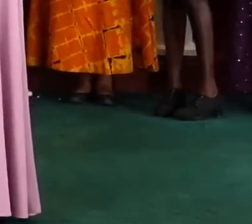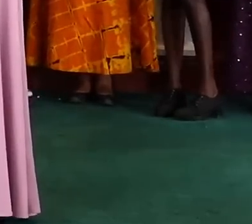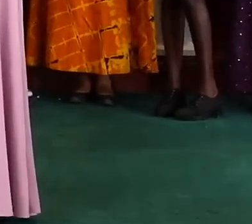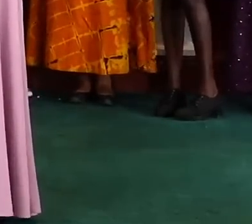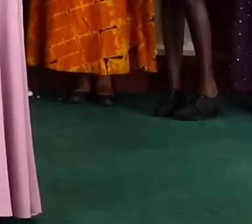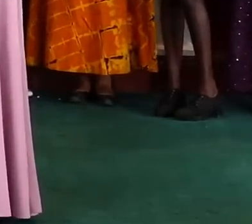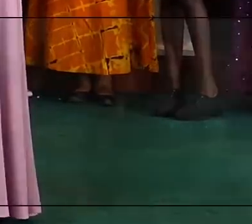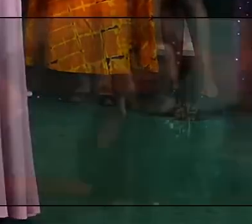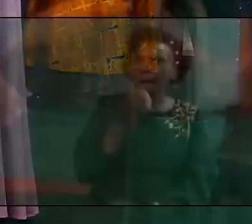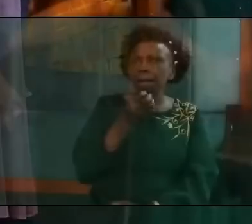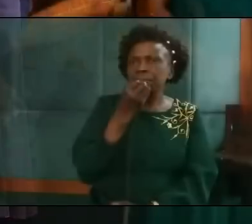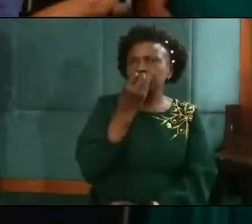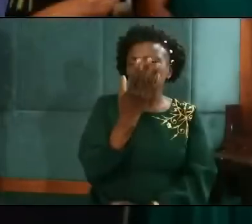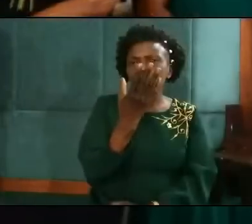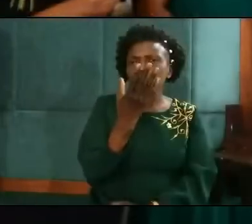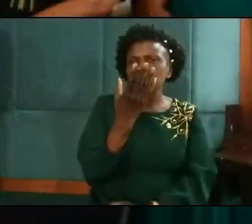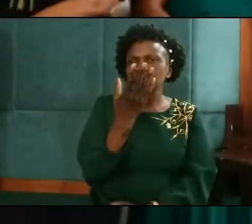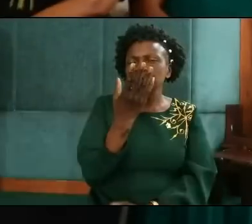Zion.